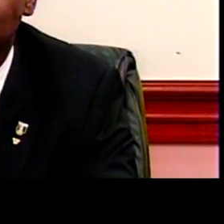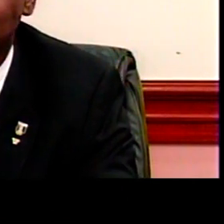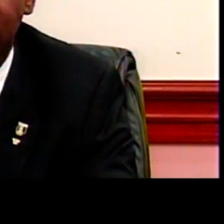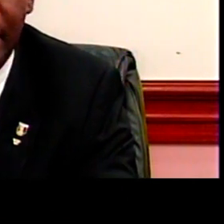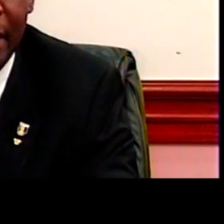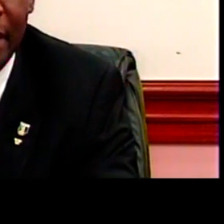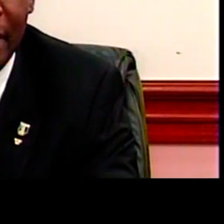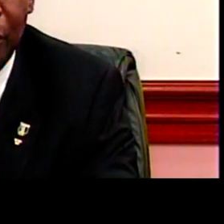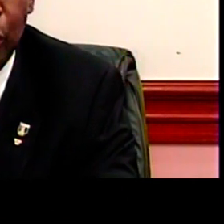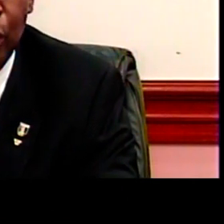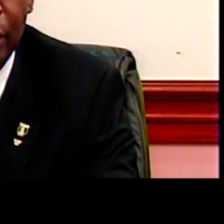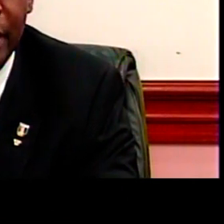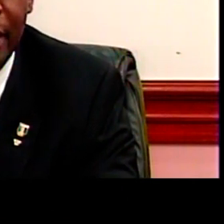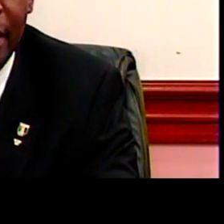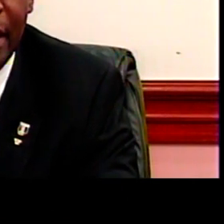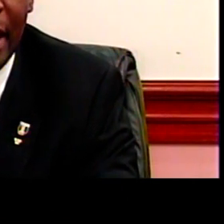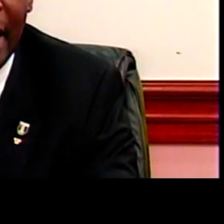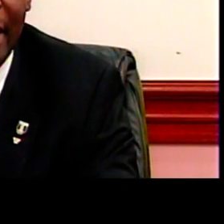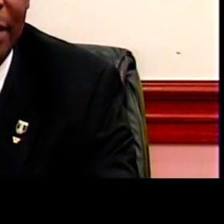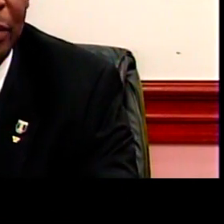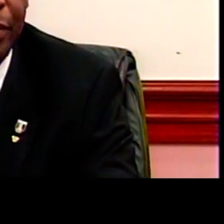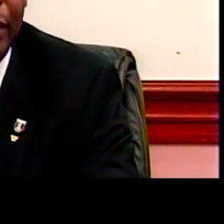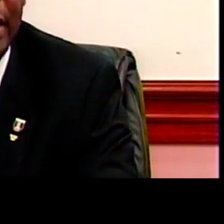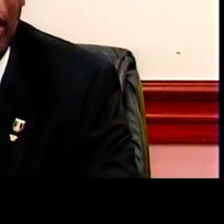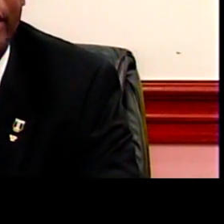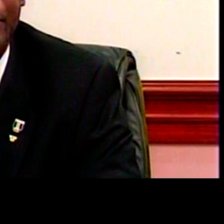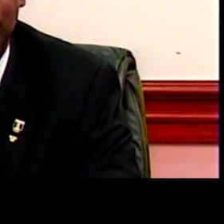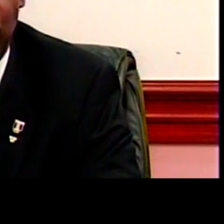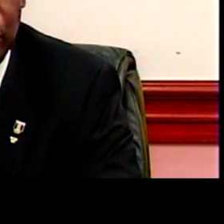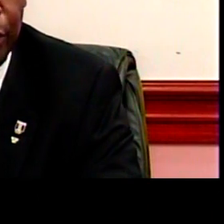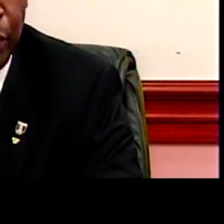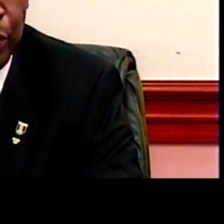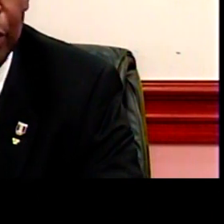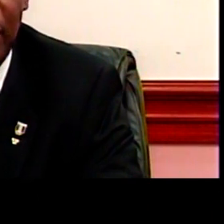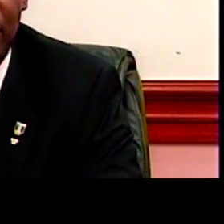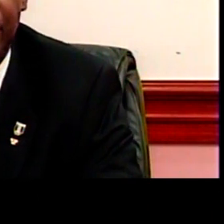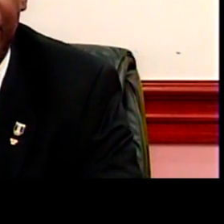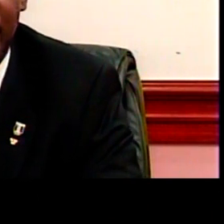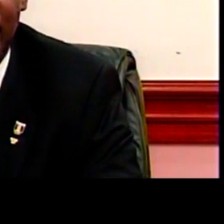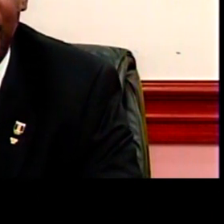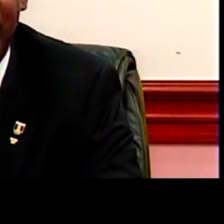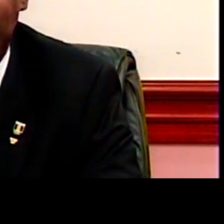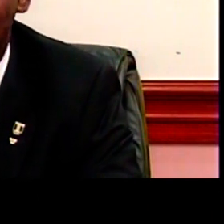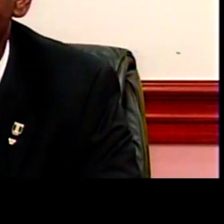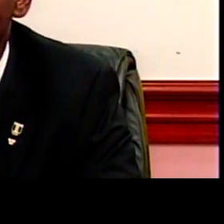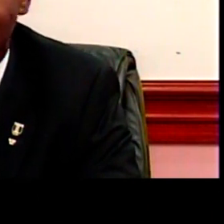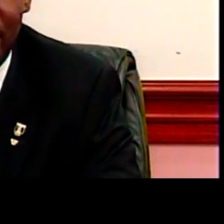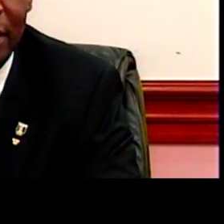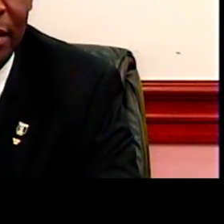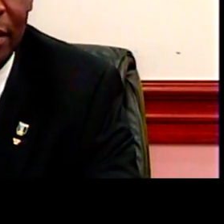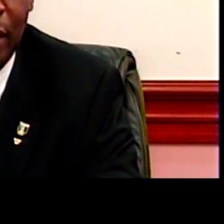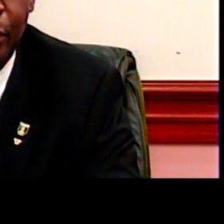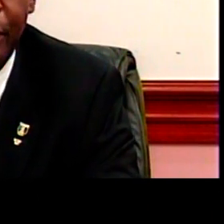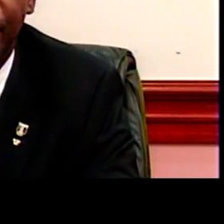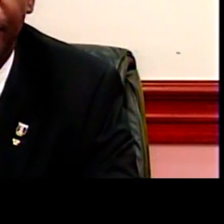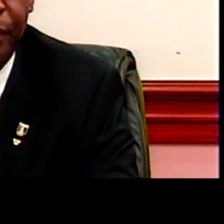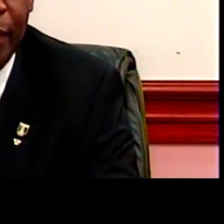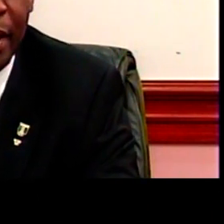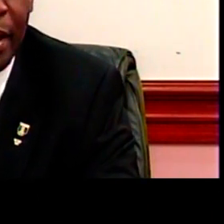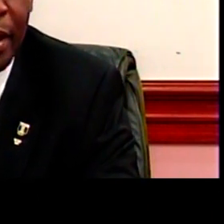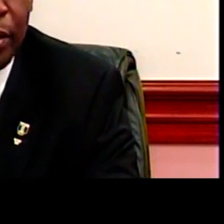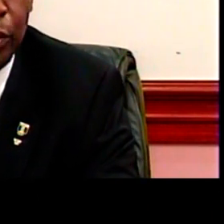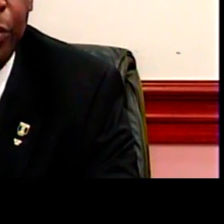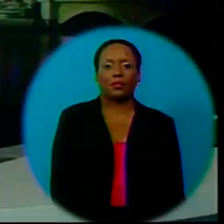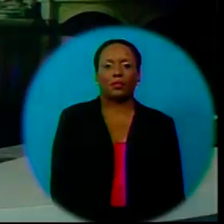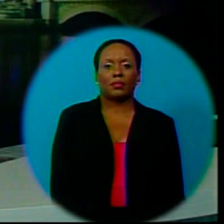themselves socially, emotionally, and with the ultimate goal, of course, of being well-adjusted young people.